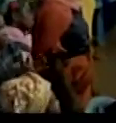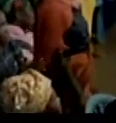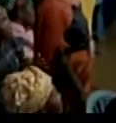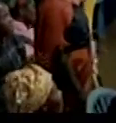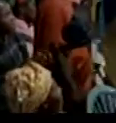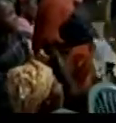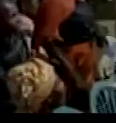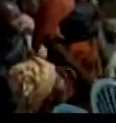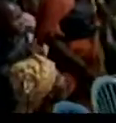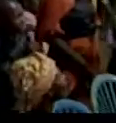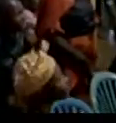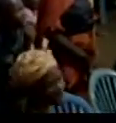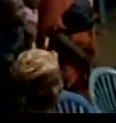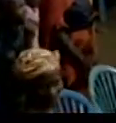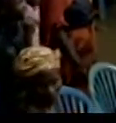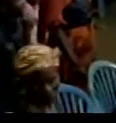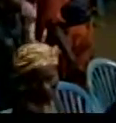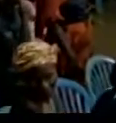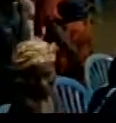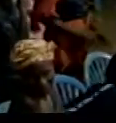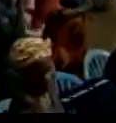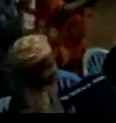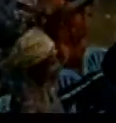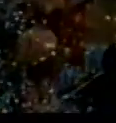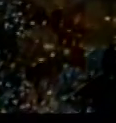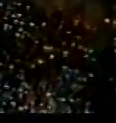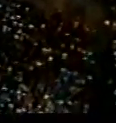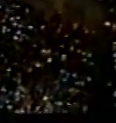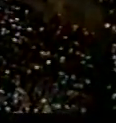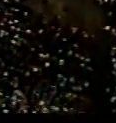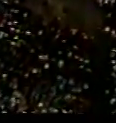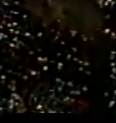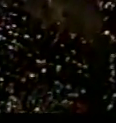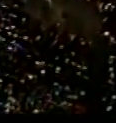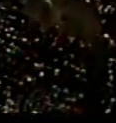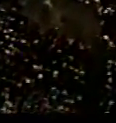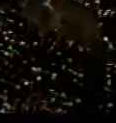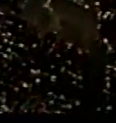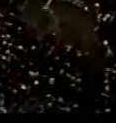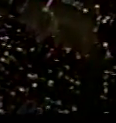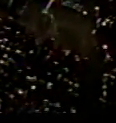Is that all you can do tonight? That's all you can do tonight.